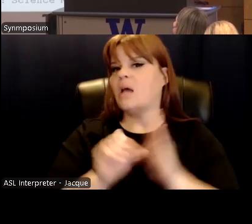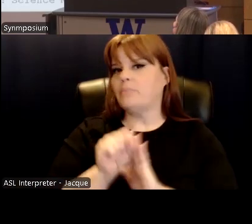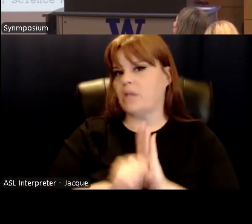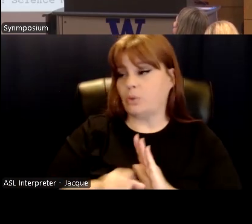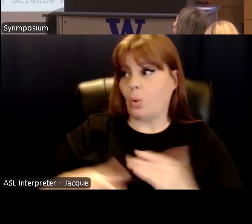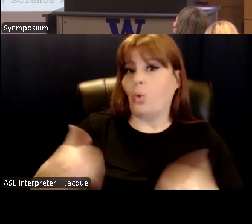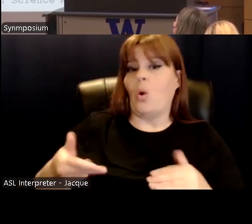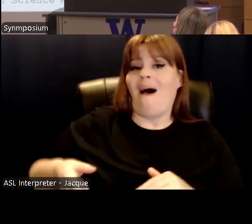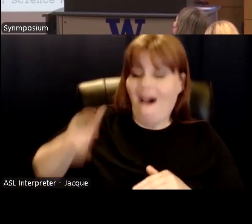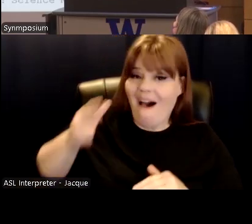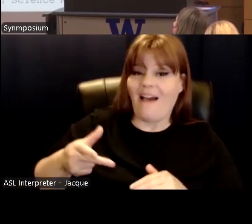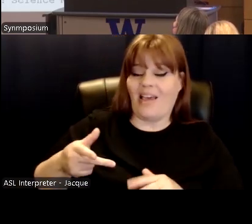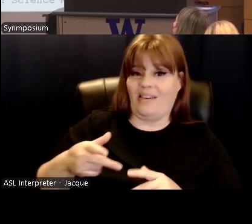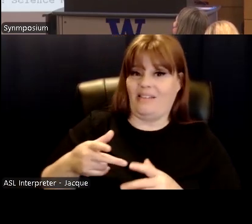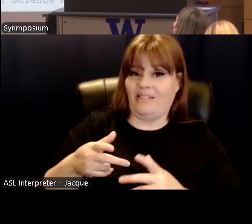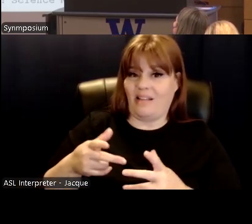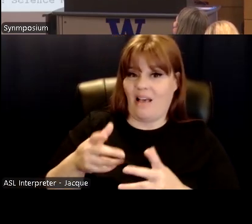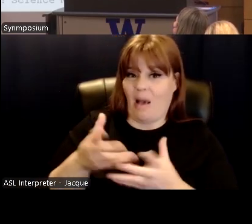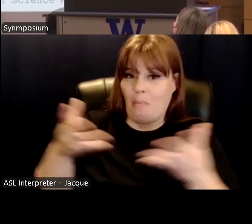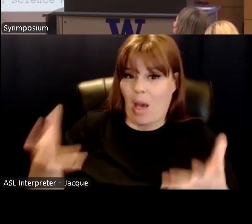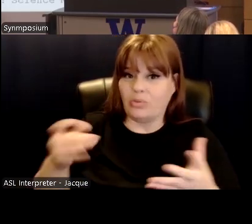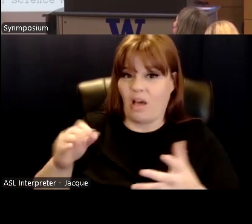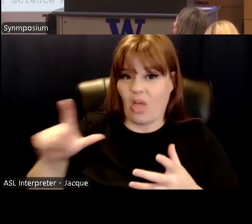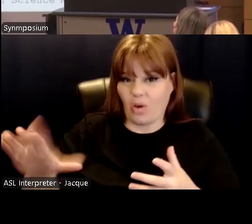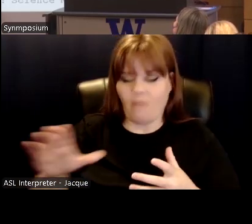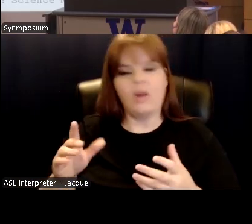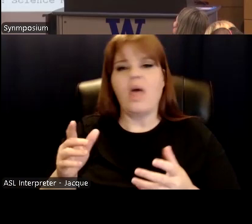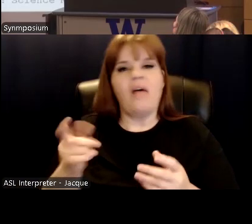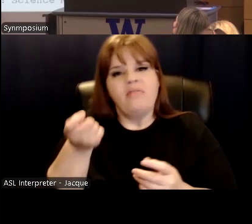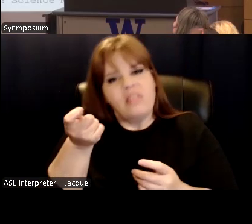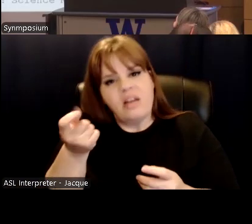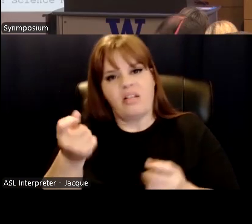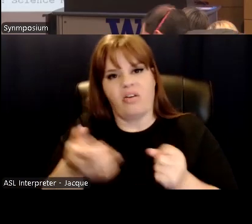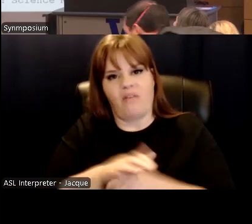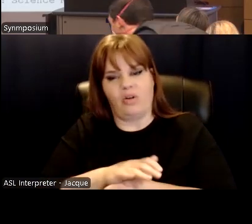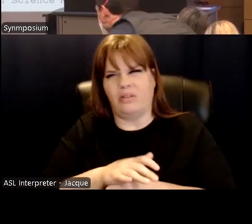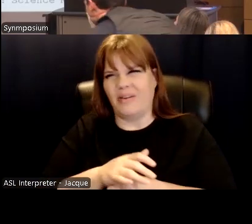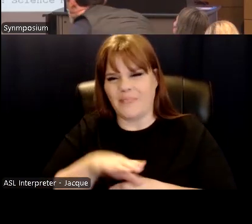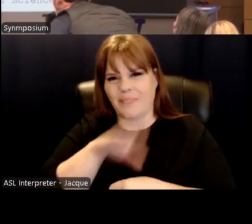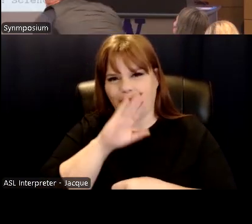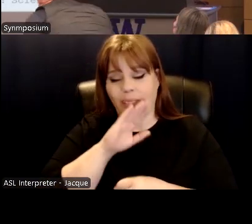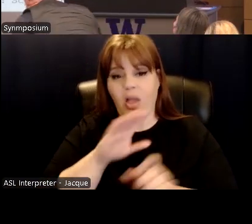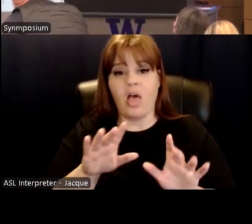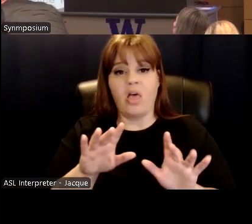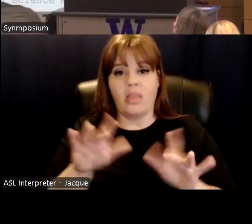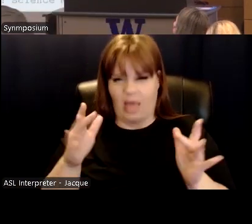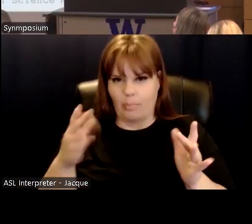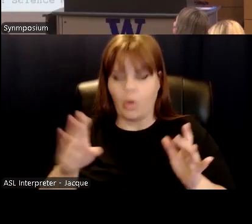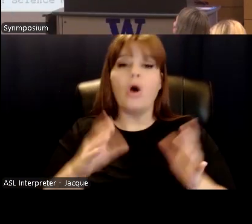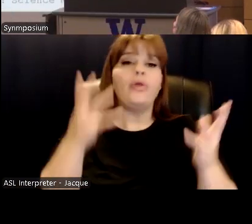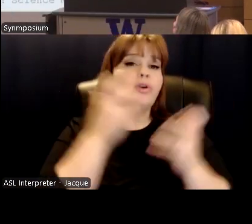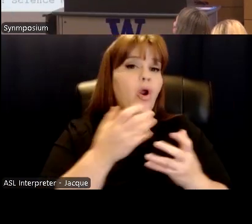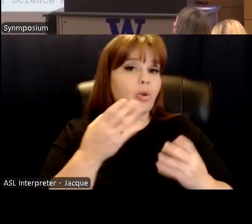of long COVID with very little coverage. And again, these are only in the light blue. The dark blue are